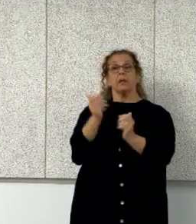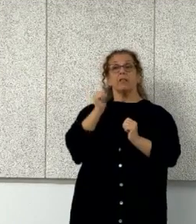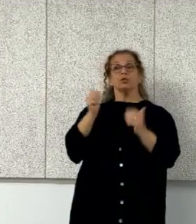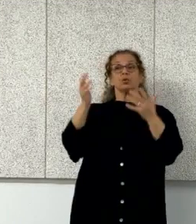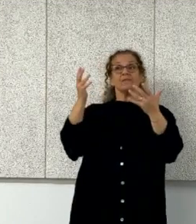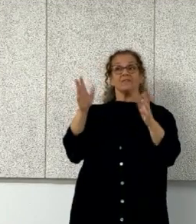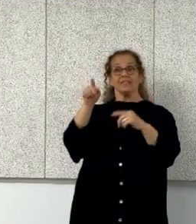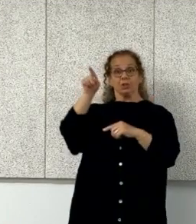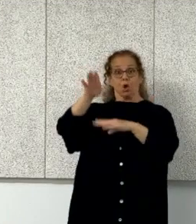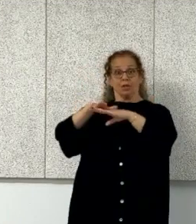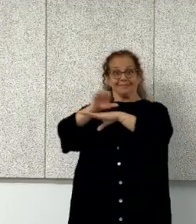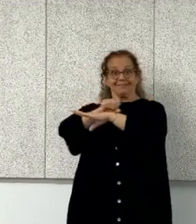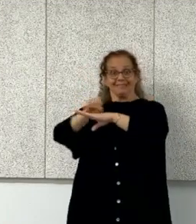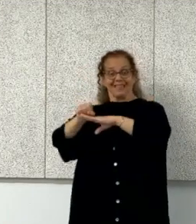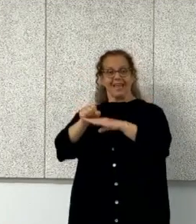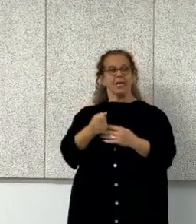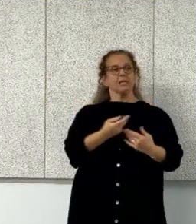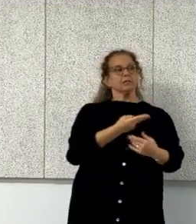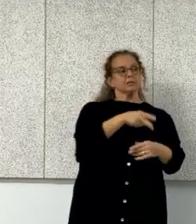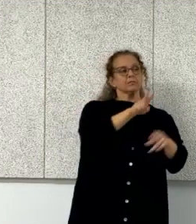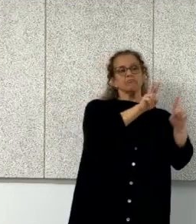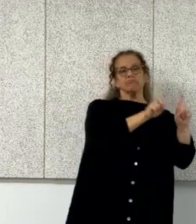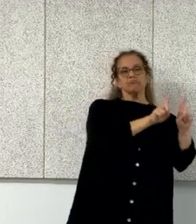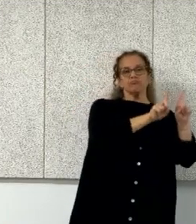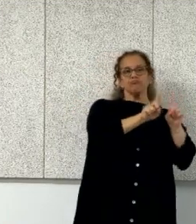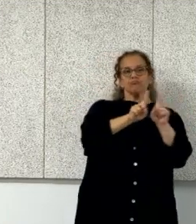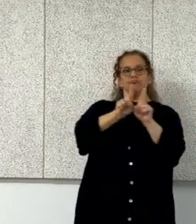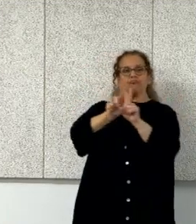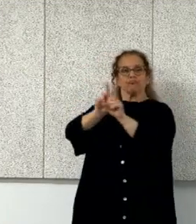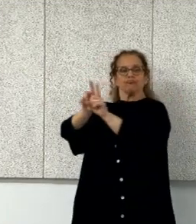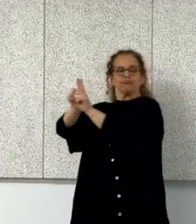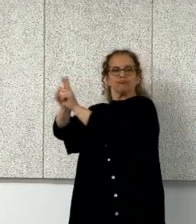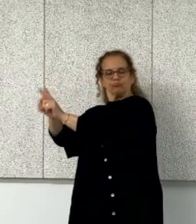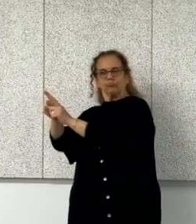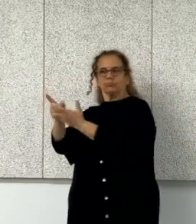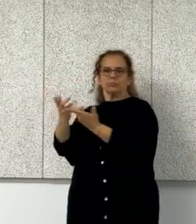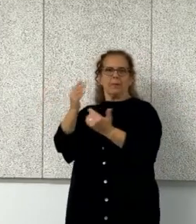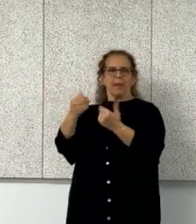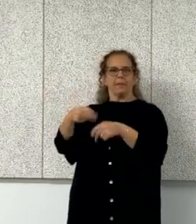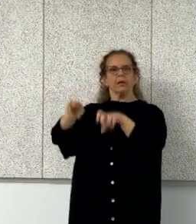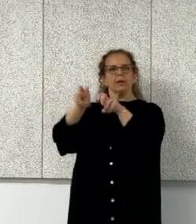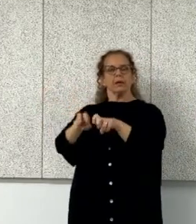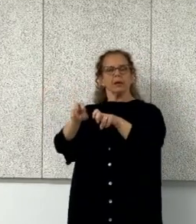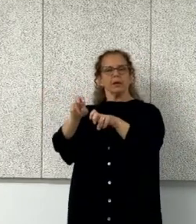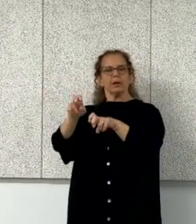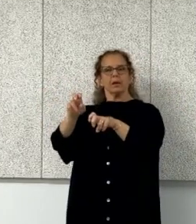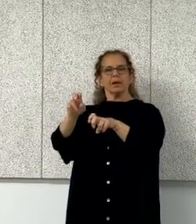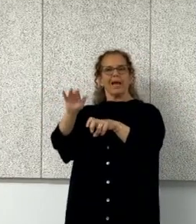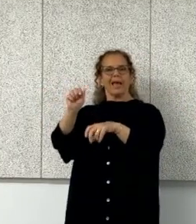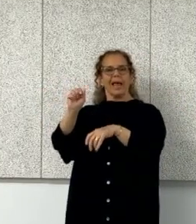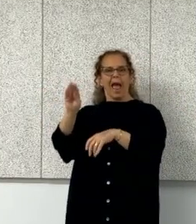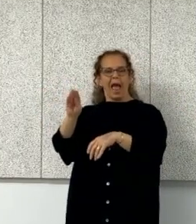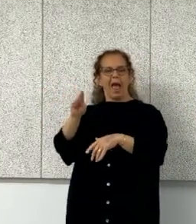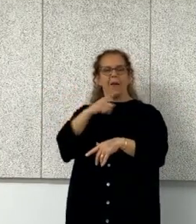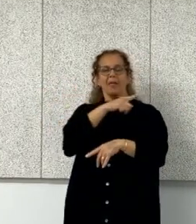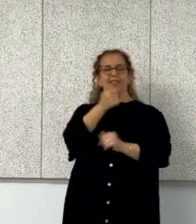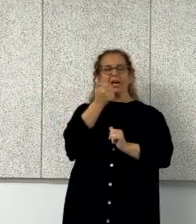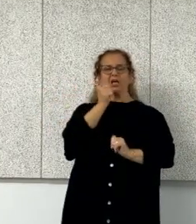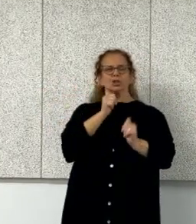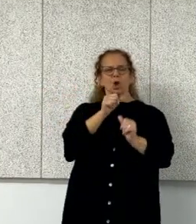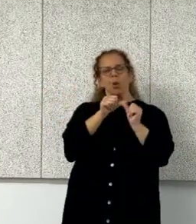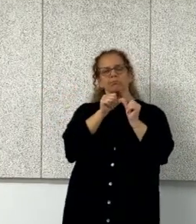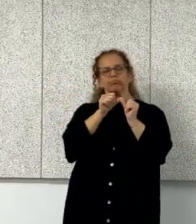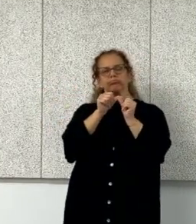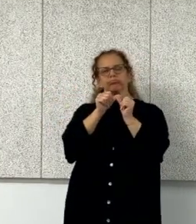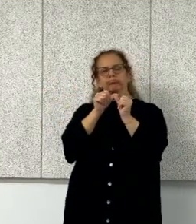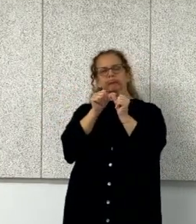moment with the person you went with, or maybe you like get into a cab and think about that show, and that show lasts as long as you can hold